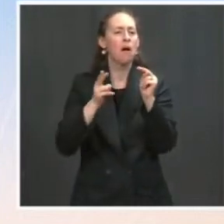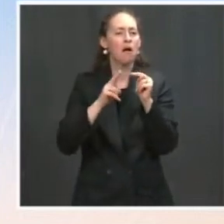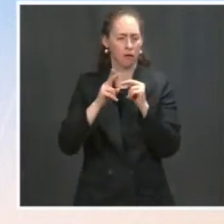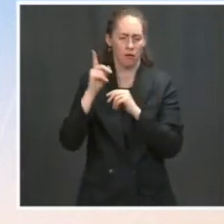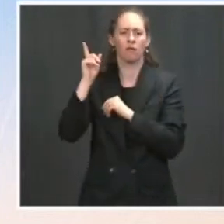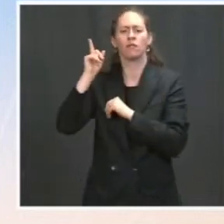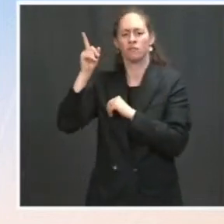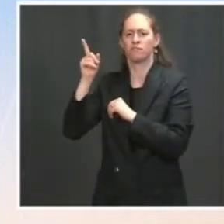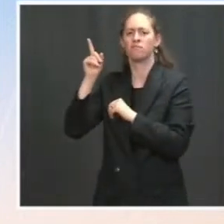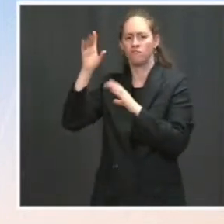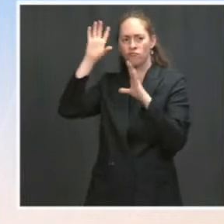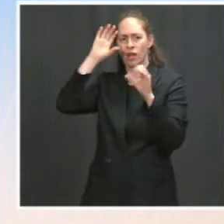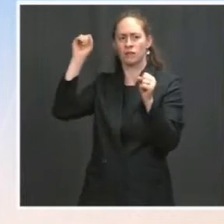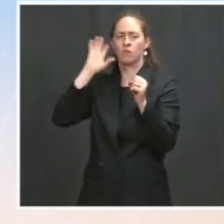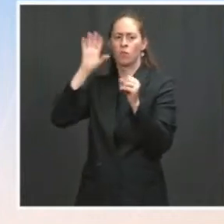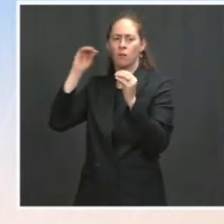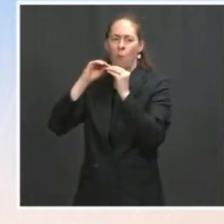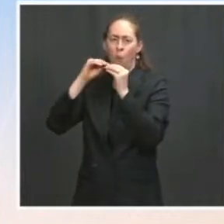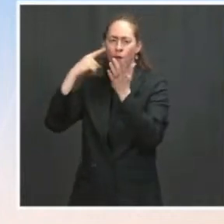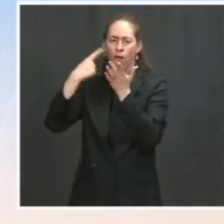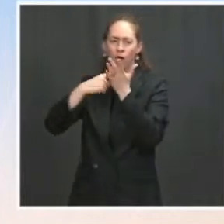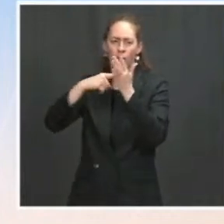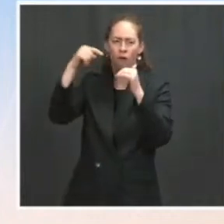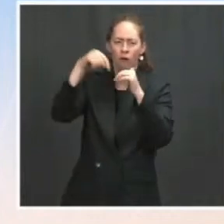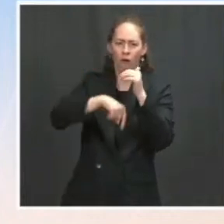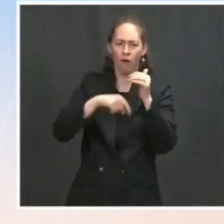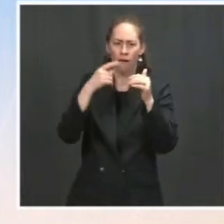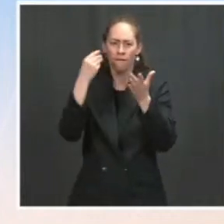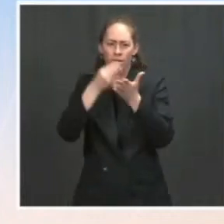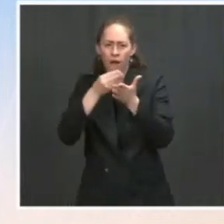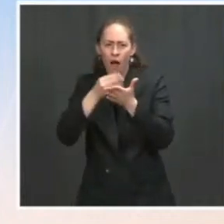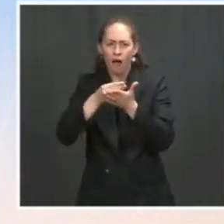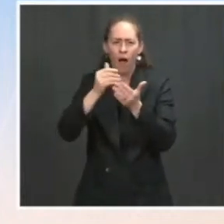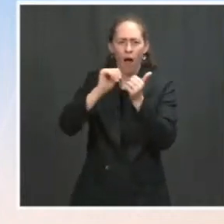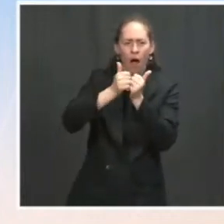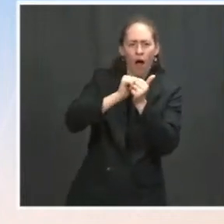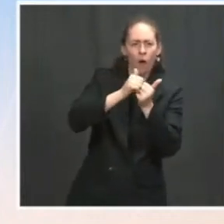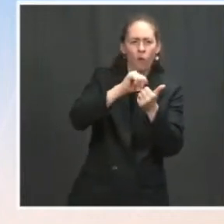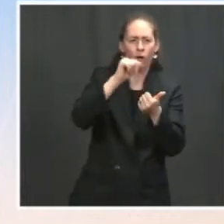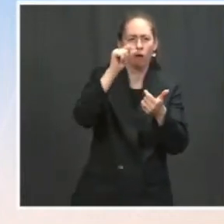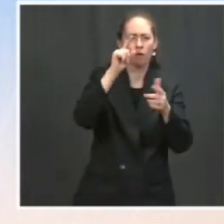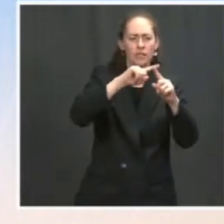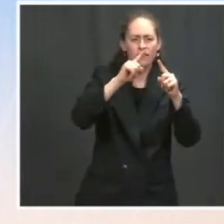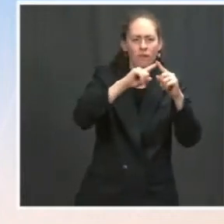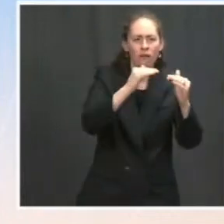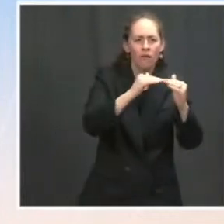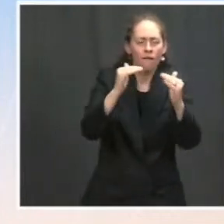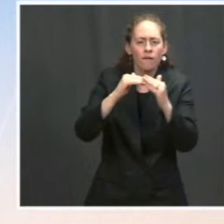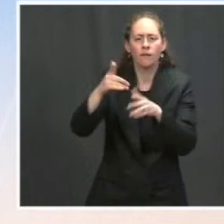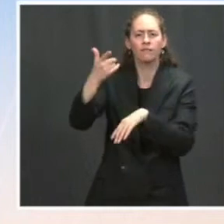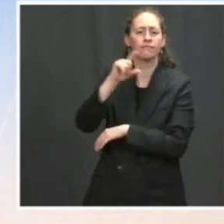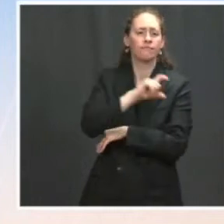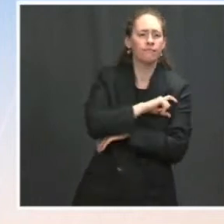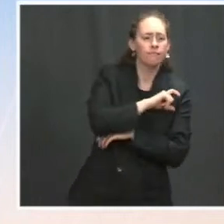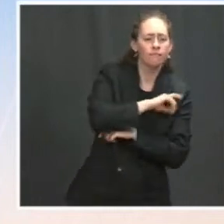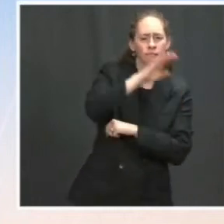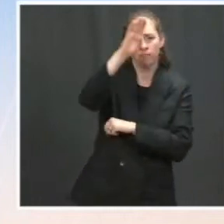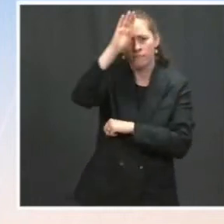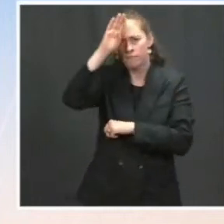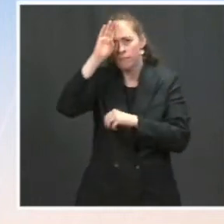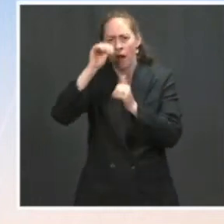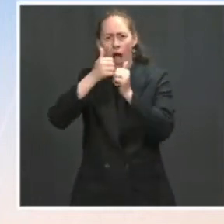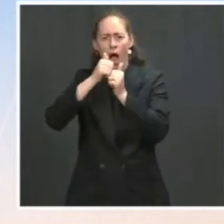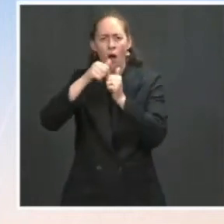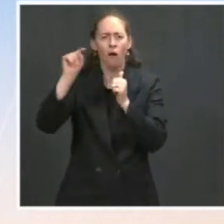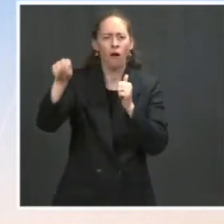local funding, how that will be distributed, which will help keep police, firefighters, and others on the job. He'll talk about delivering assistance to restaurants, which